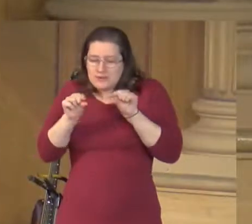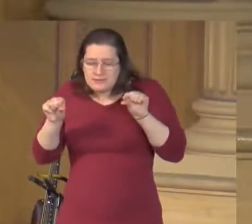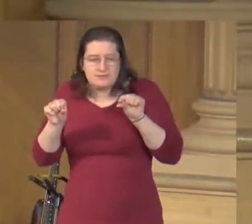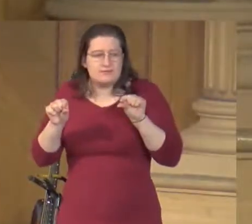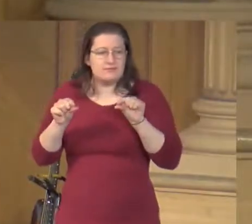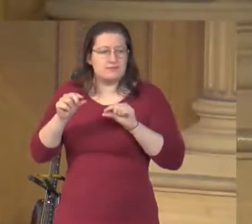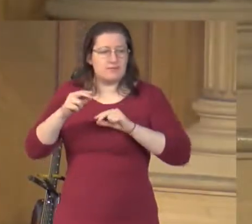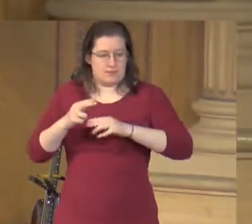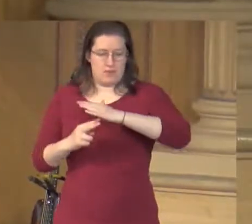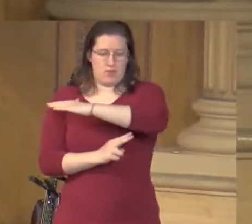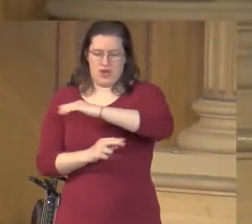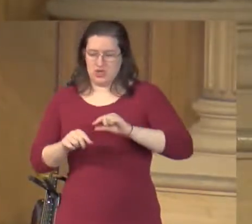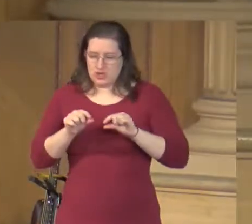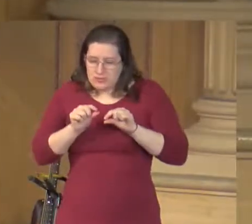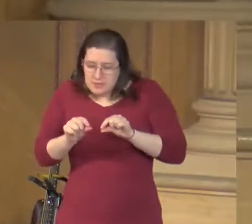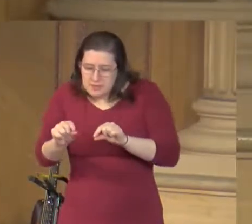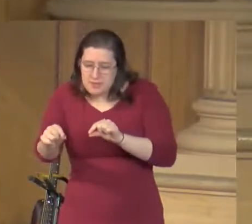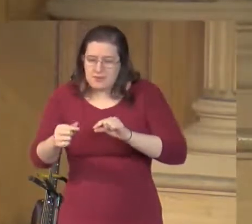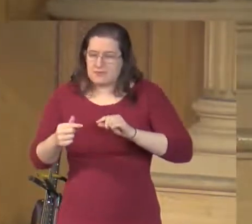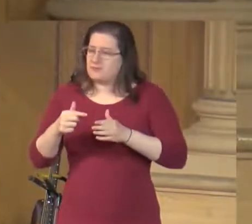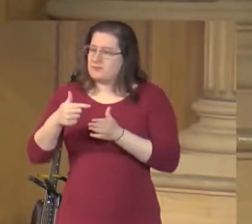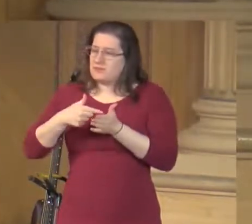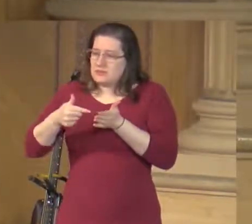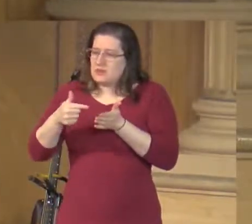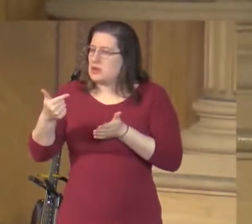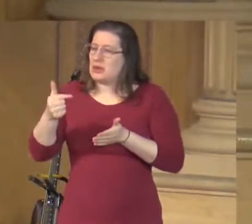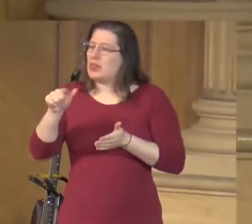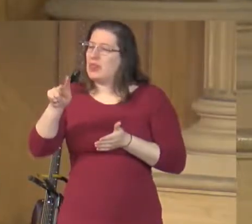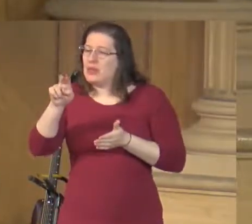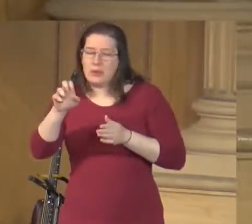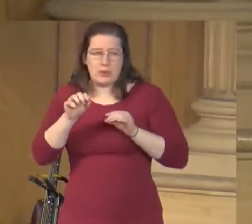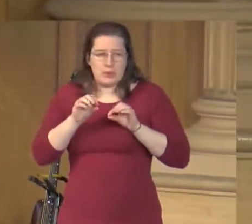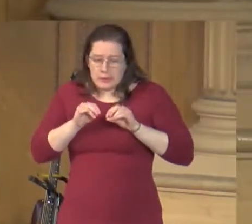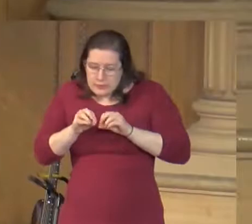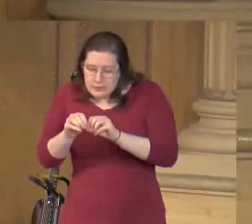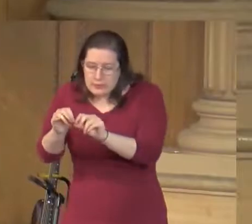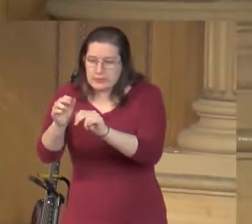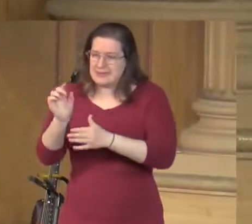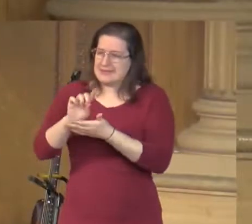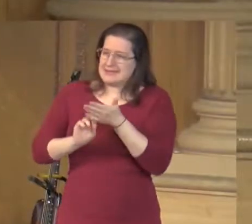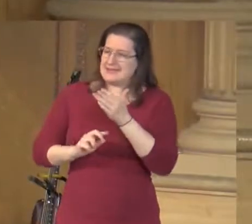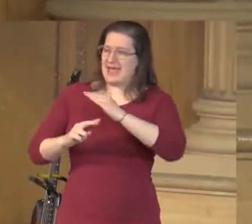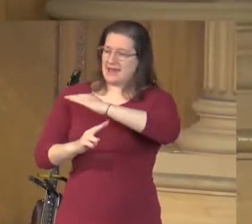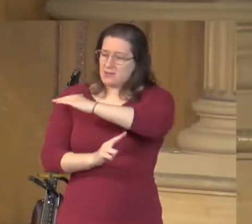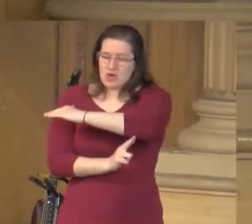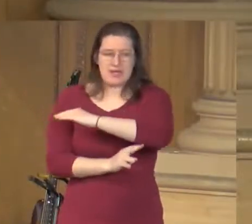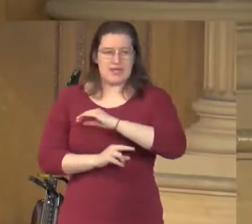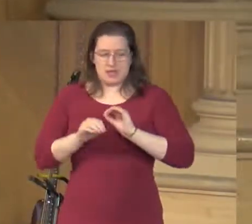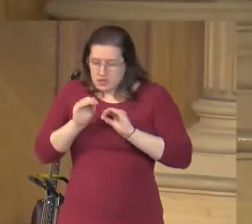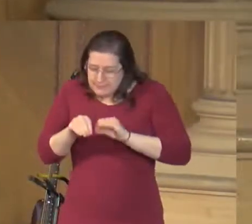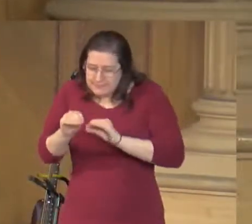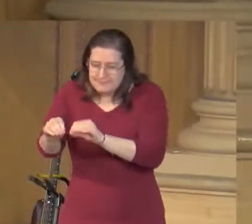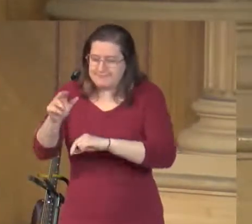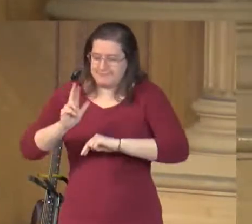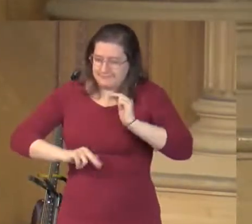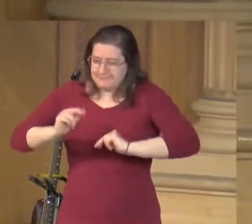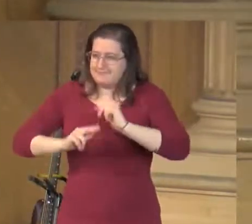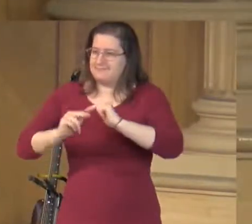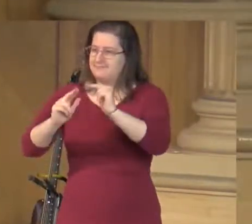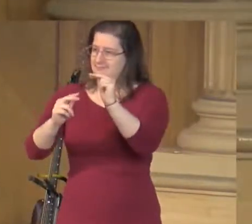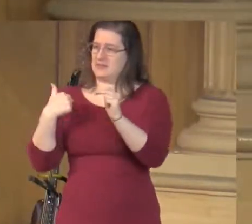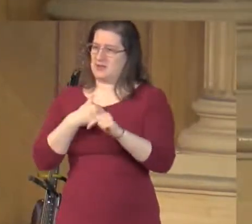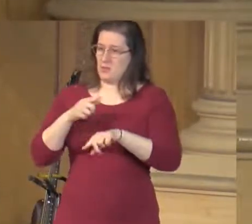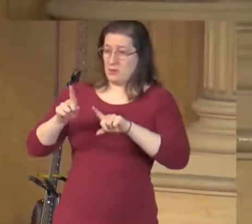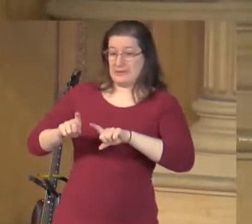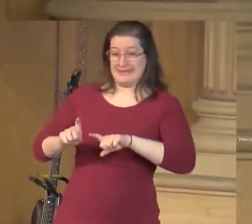wood glue. And we kind of spent the unit, whatever it was, a few weeks, kind of designing those bridges, putting them together. And it was a test of the